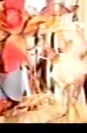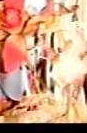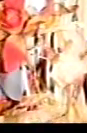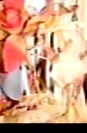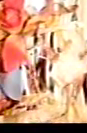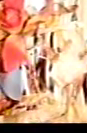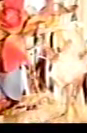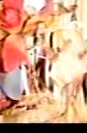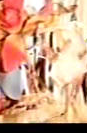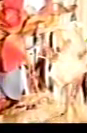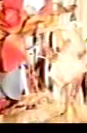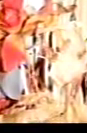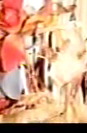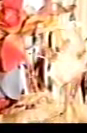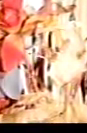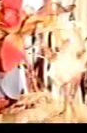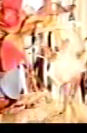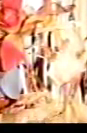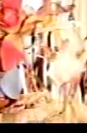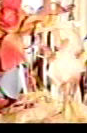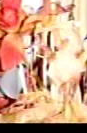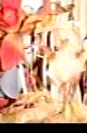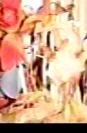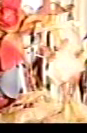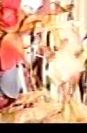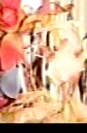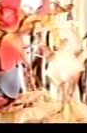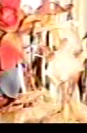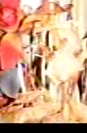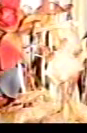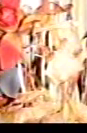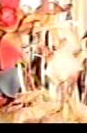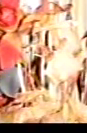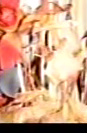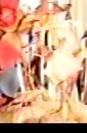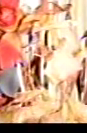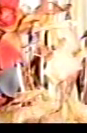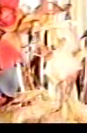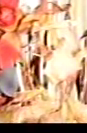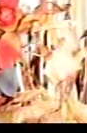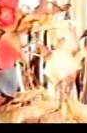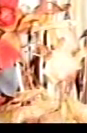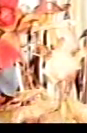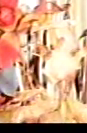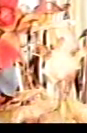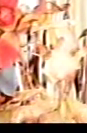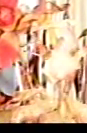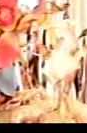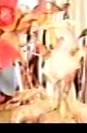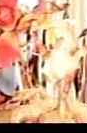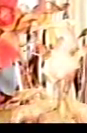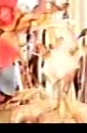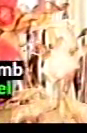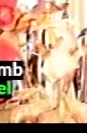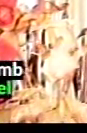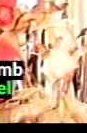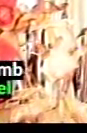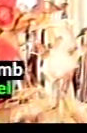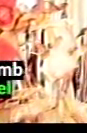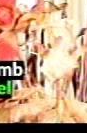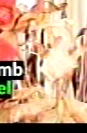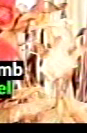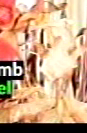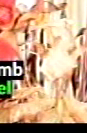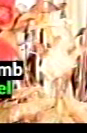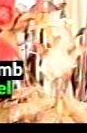honeycomb. More to be desired other than gold, yes, than much fine gold,